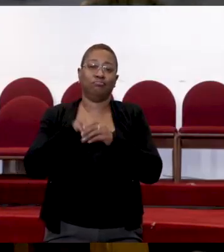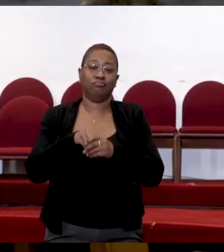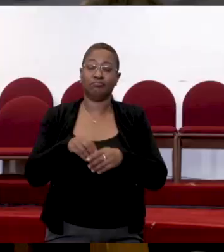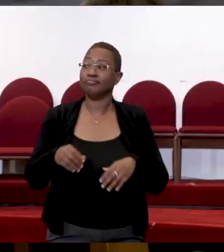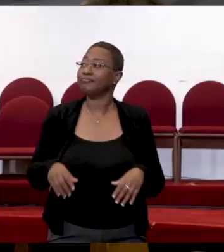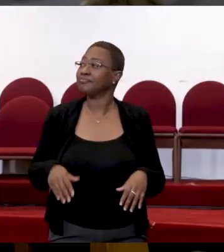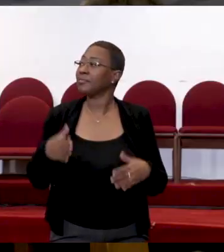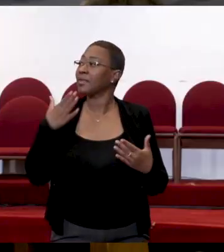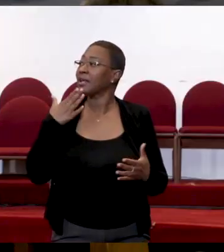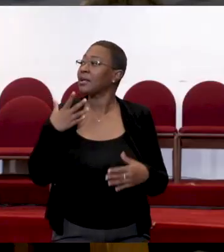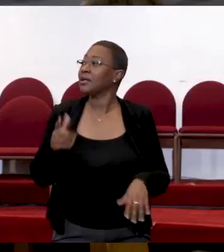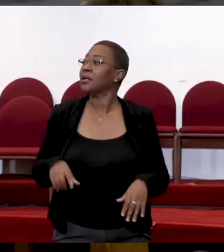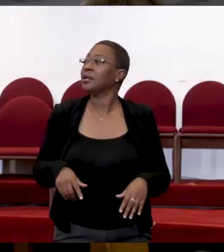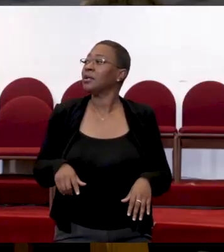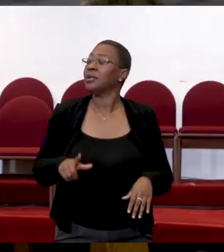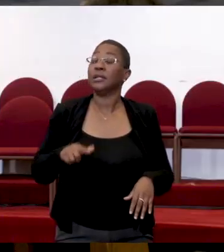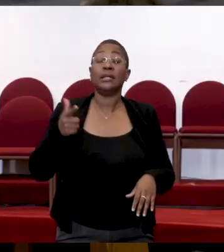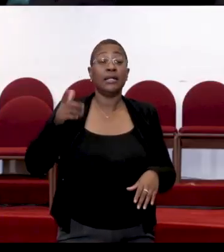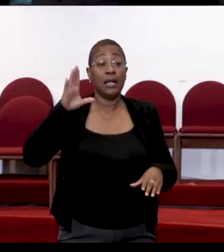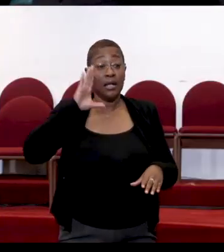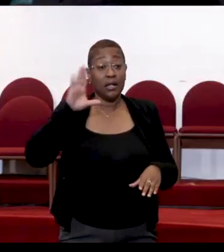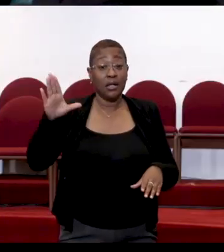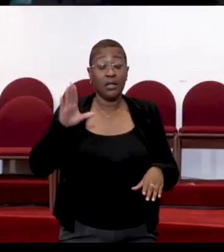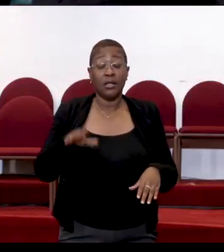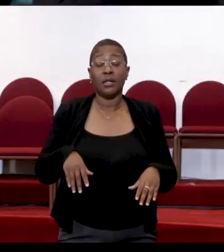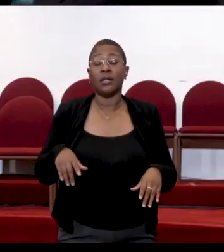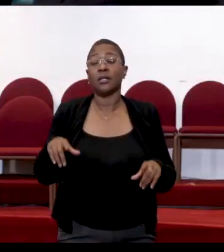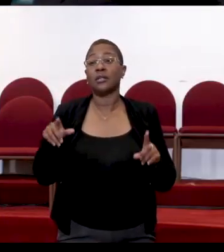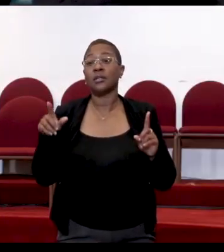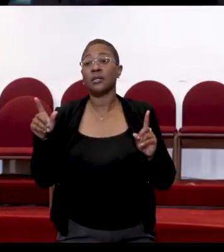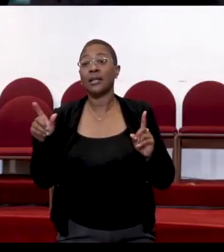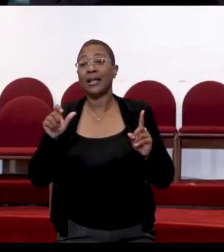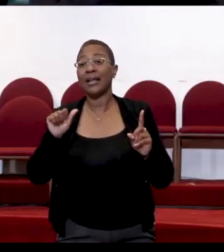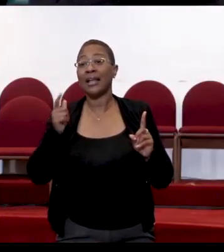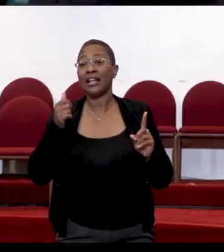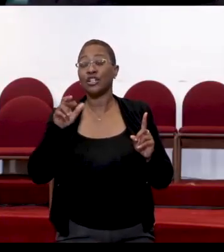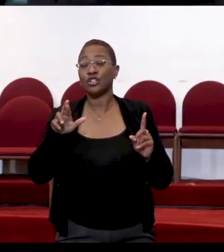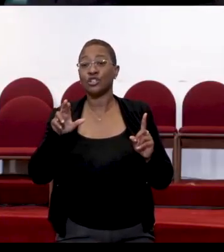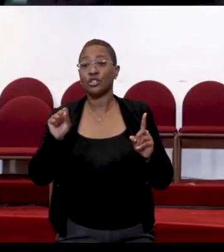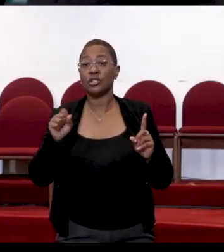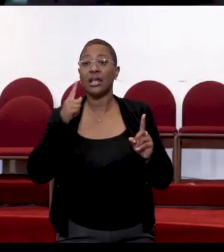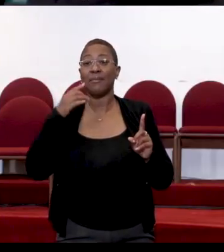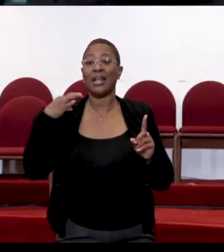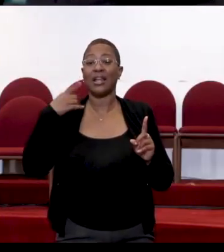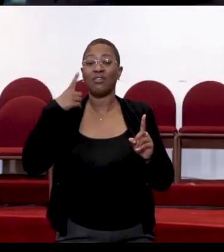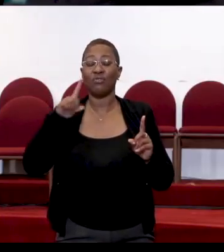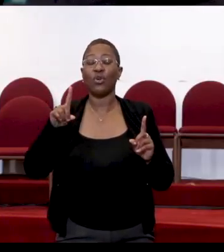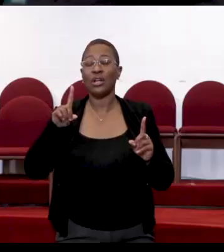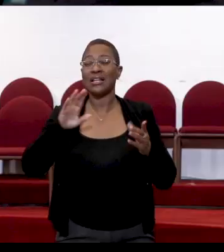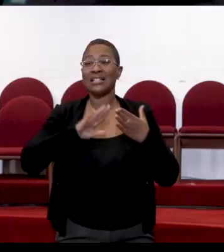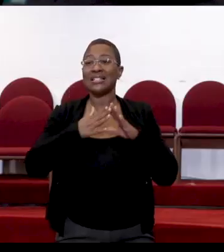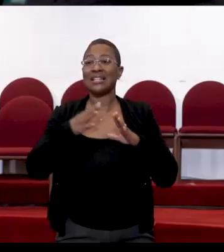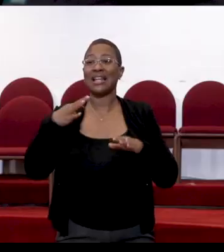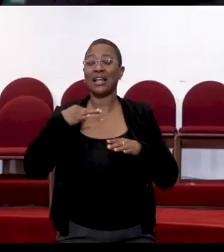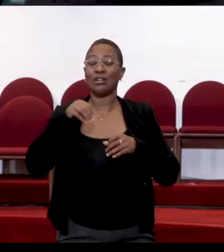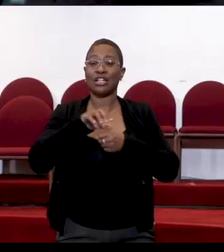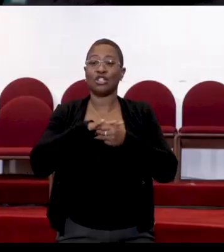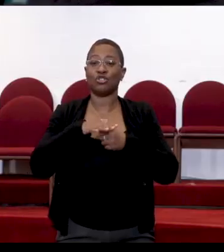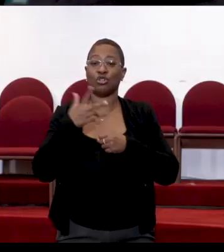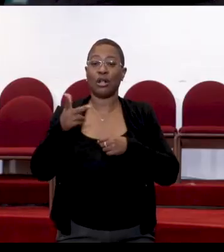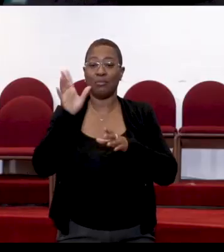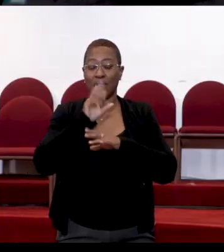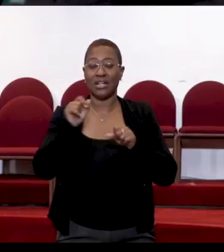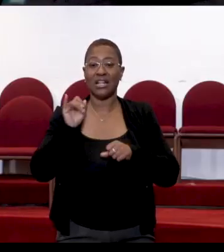Does it work? Okay. Hello, my name is Cranston Anderson. I'm a candidate for City Council in District 3. I'm a president